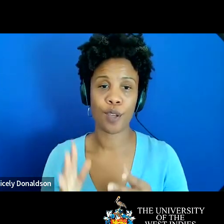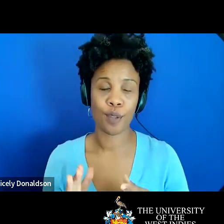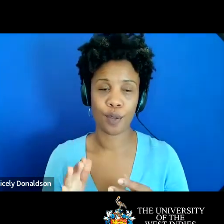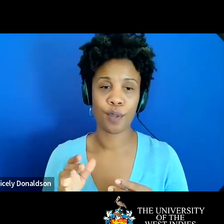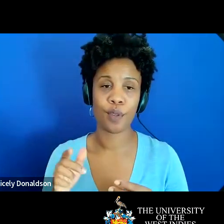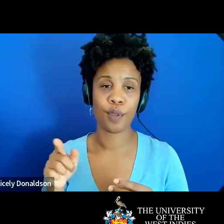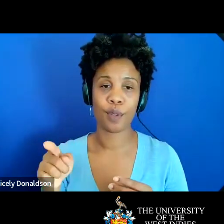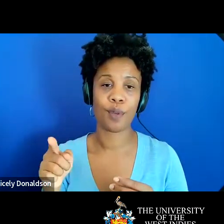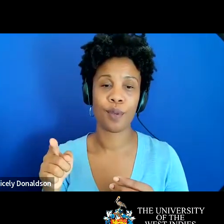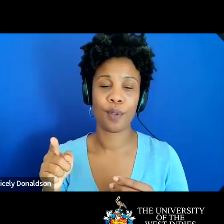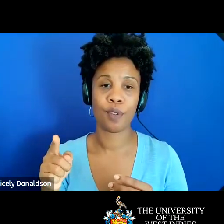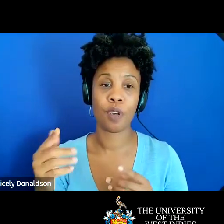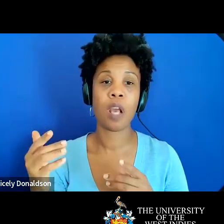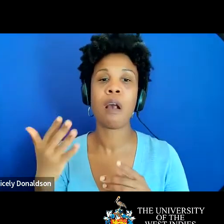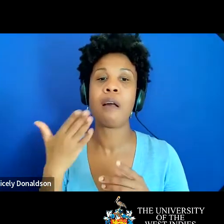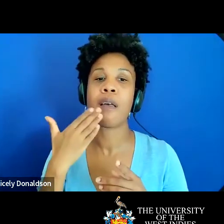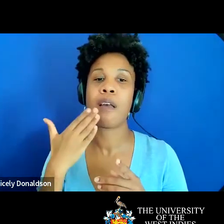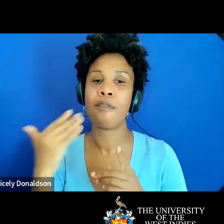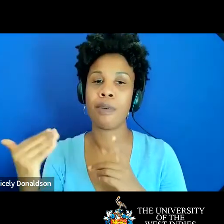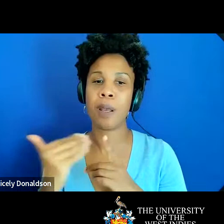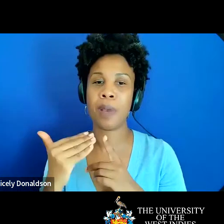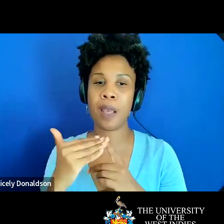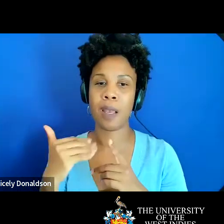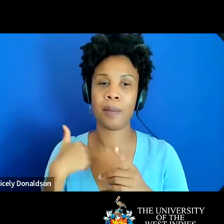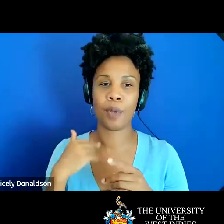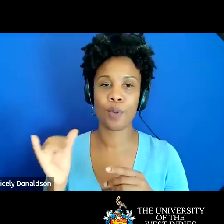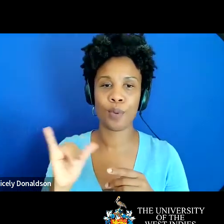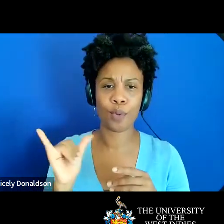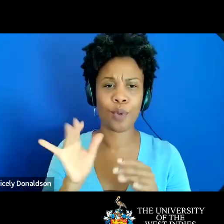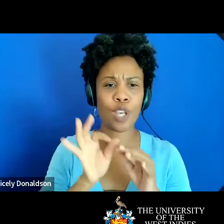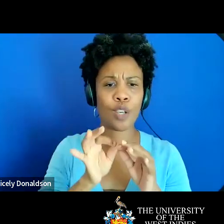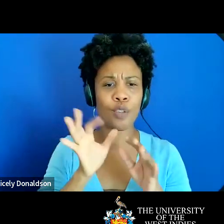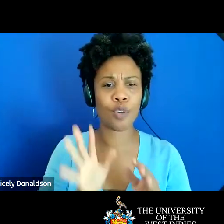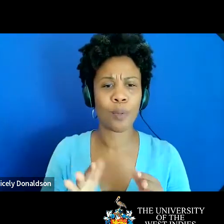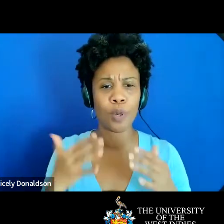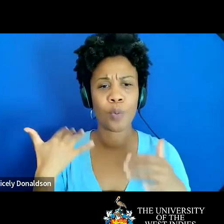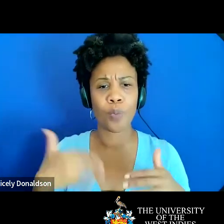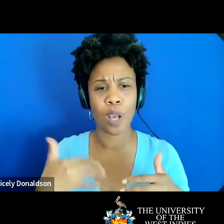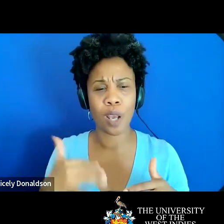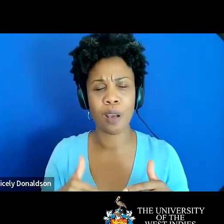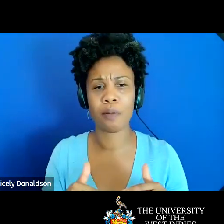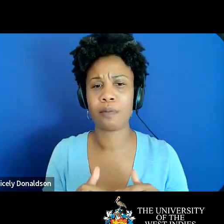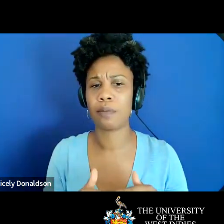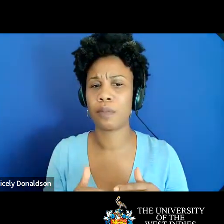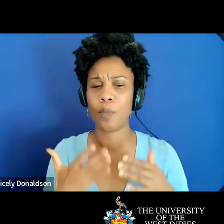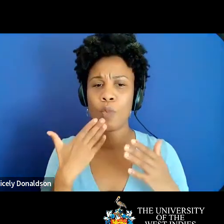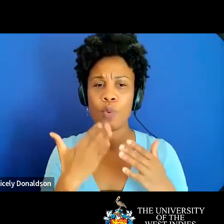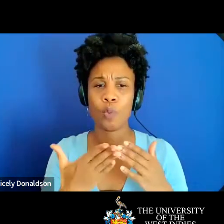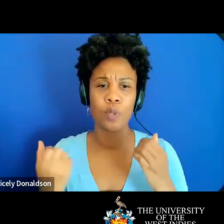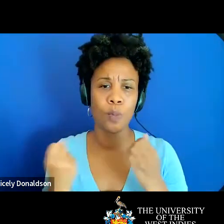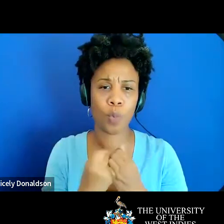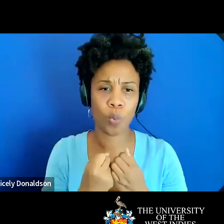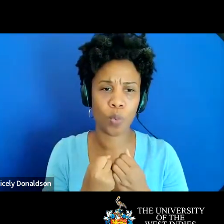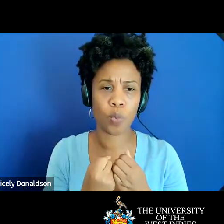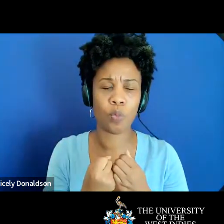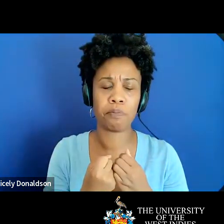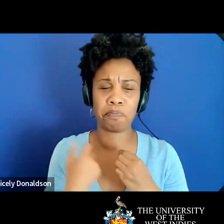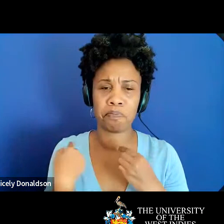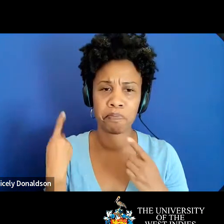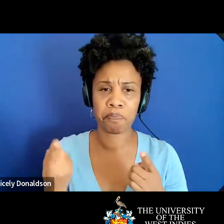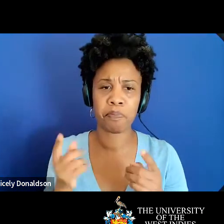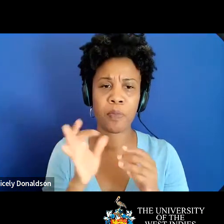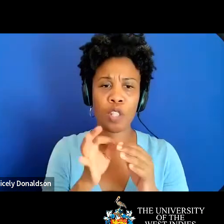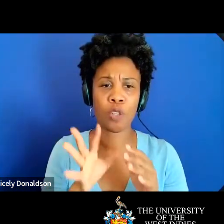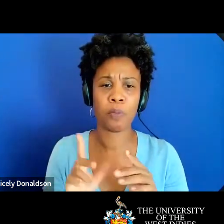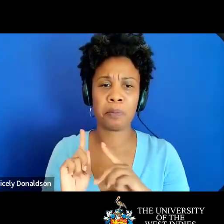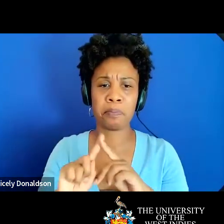of the interpreter who gave such tremendous support for the conference.